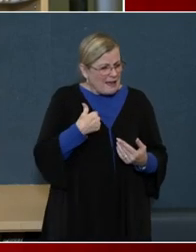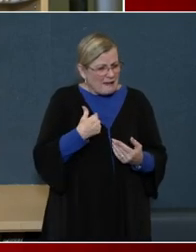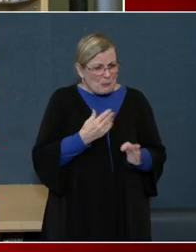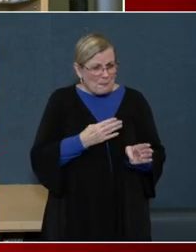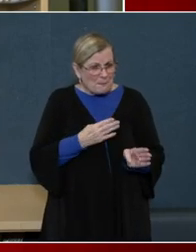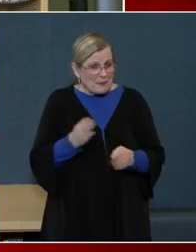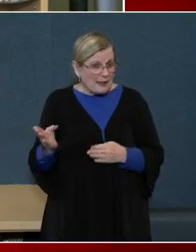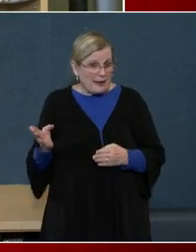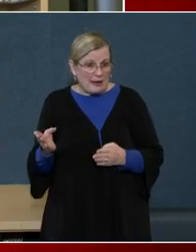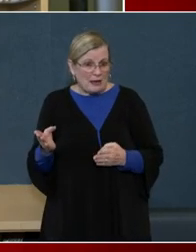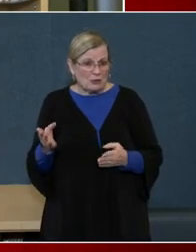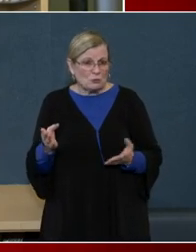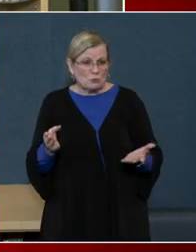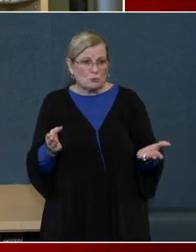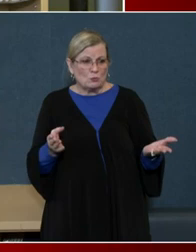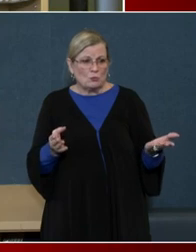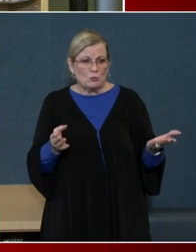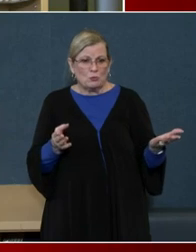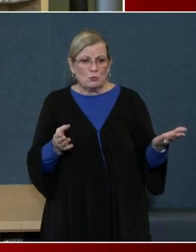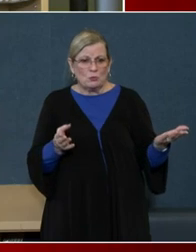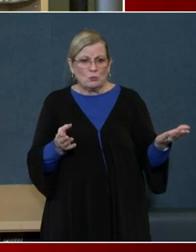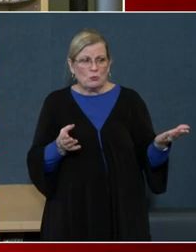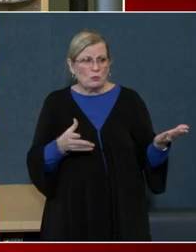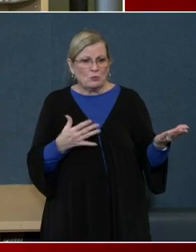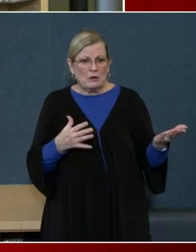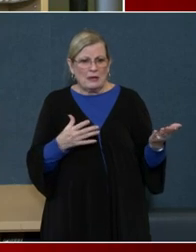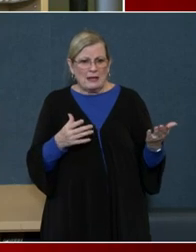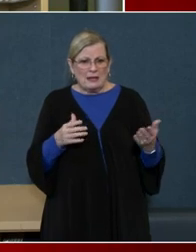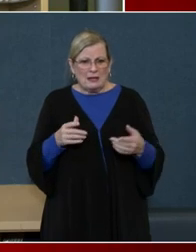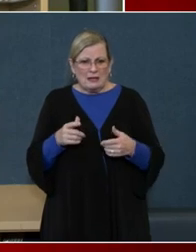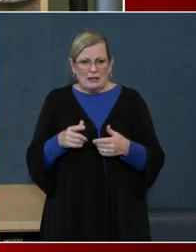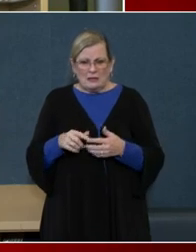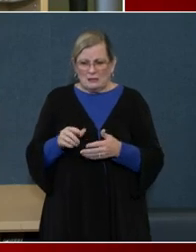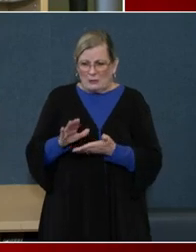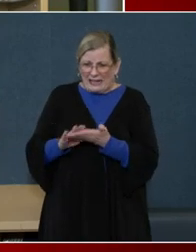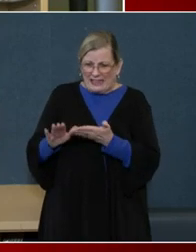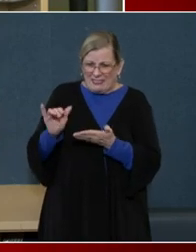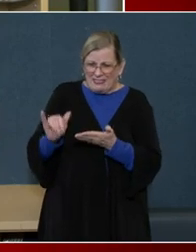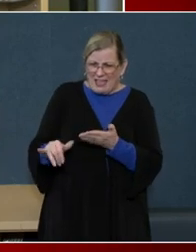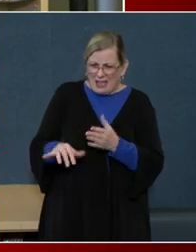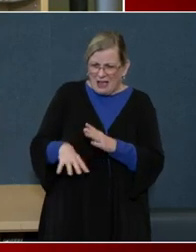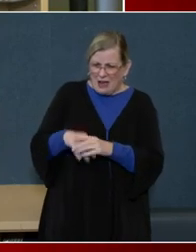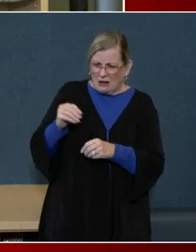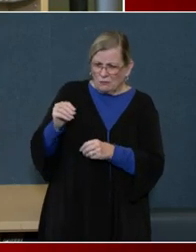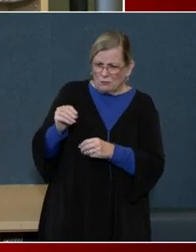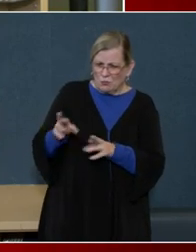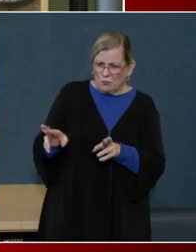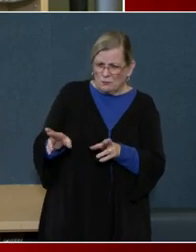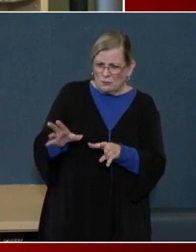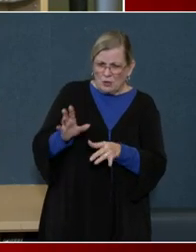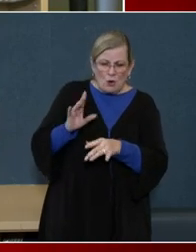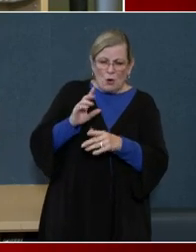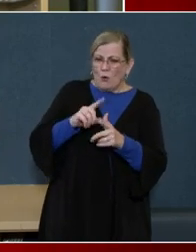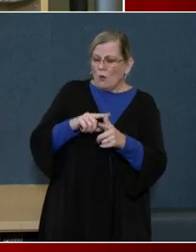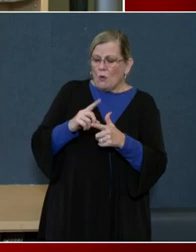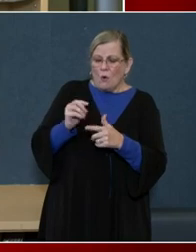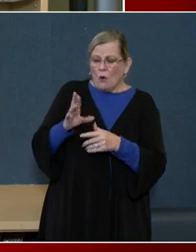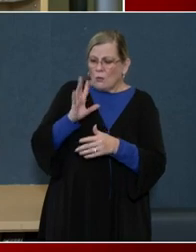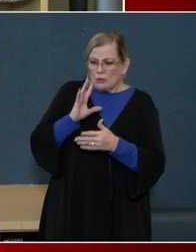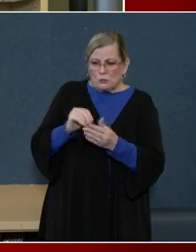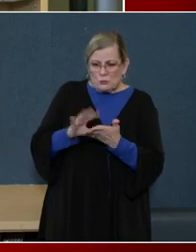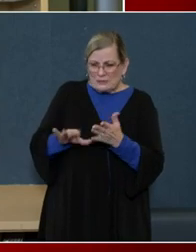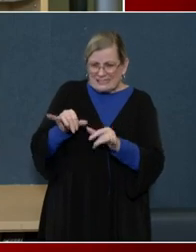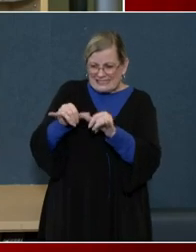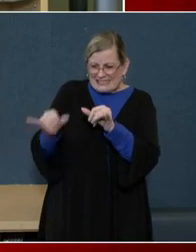the cohort, or do they all stay put where they are? How do you separate? Yeah, so the cohorts will